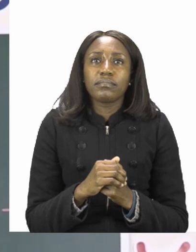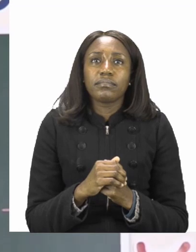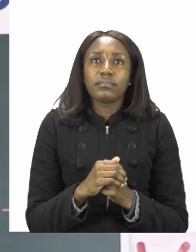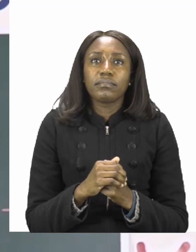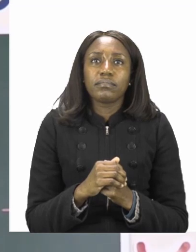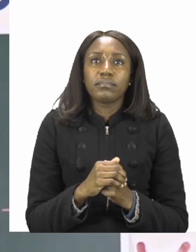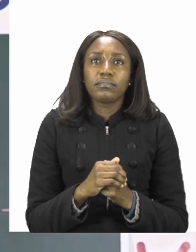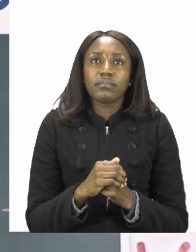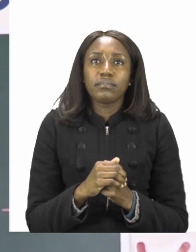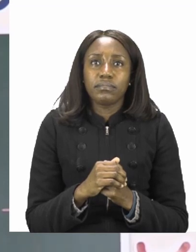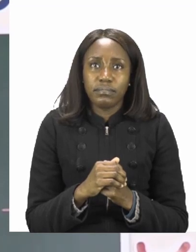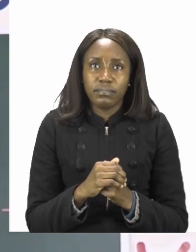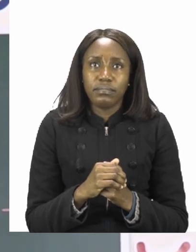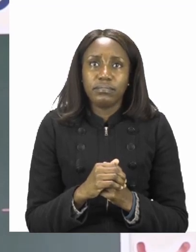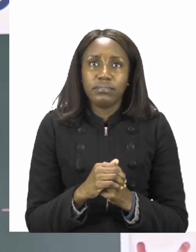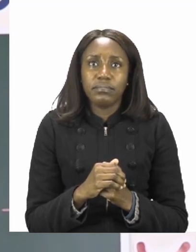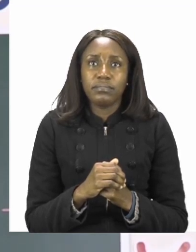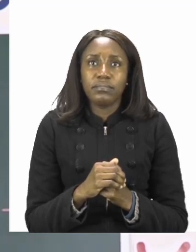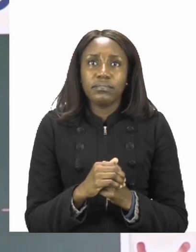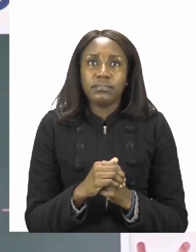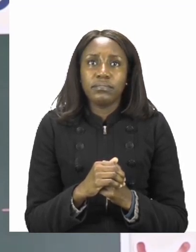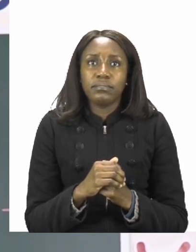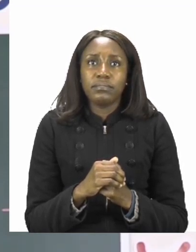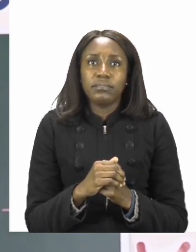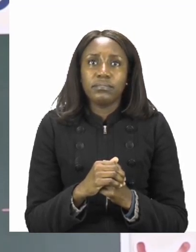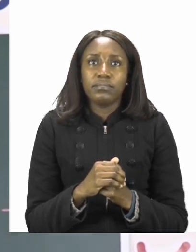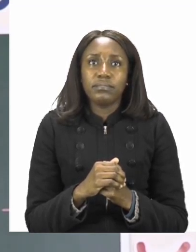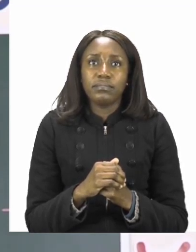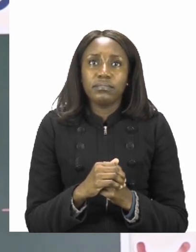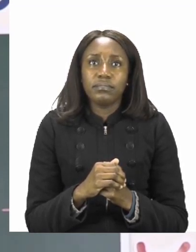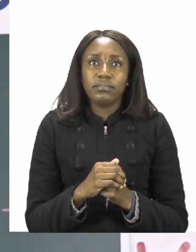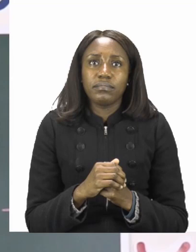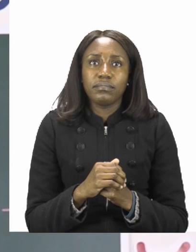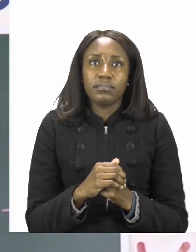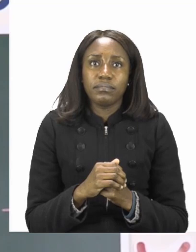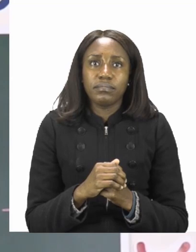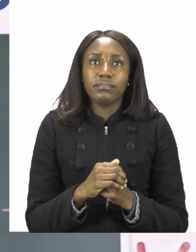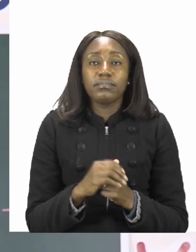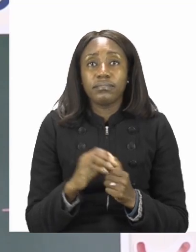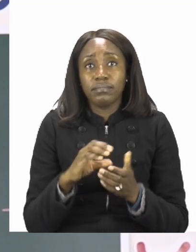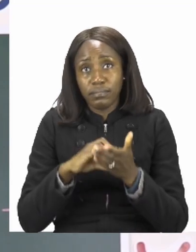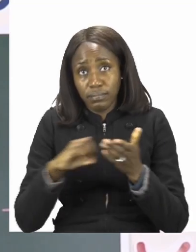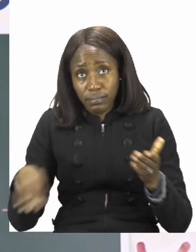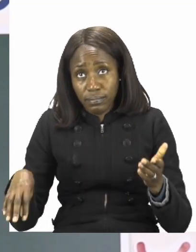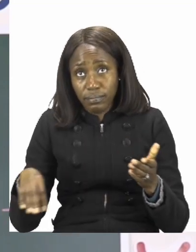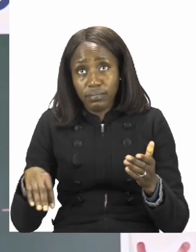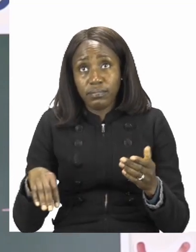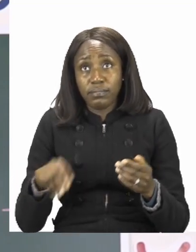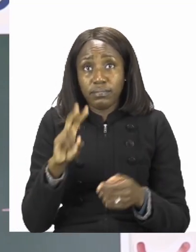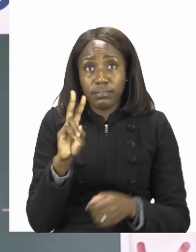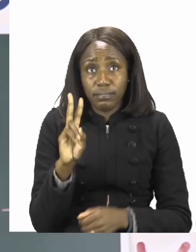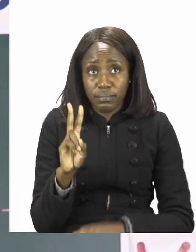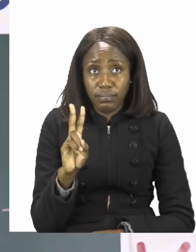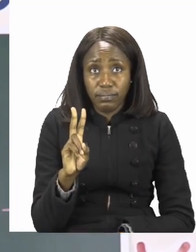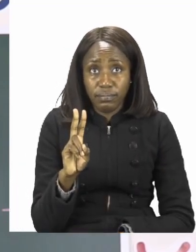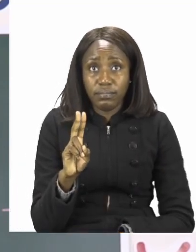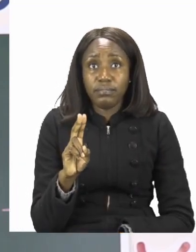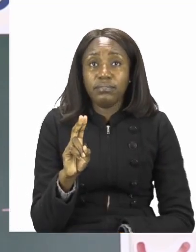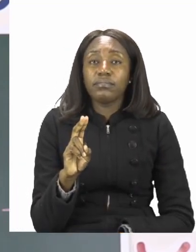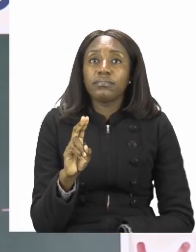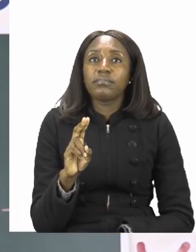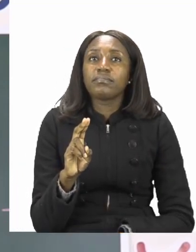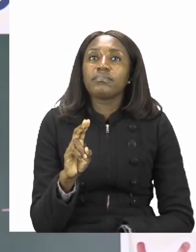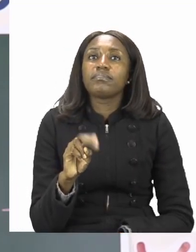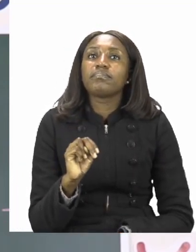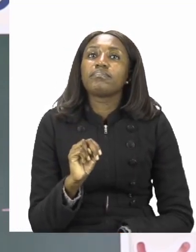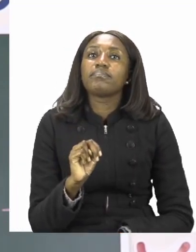46. Now remember, we're still counting 2. We have written 46, so we say 46 is